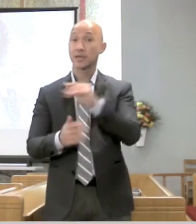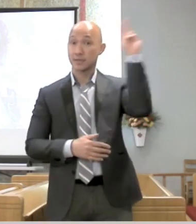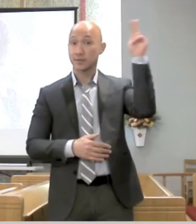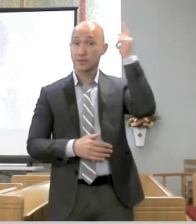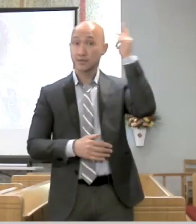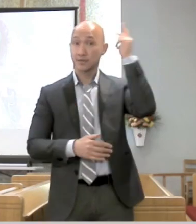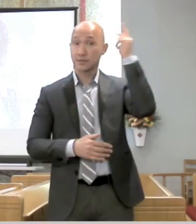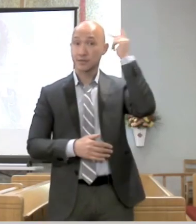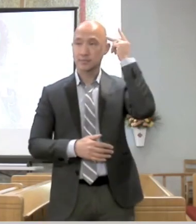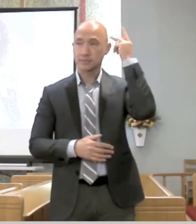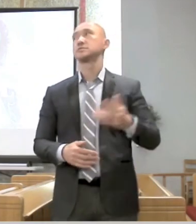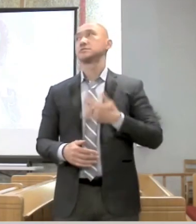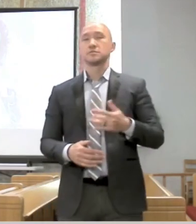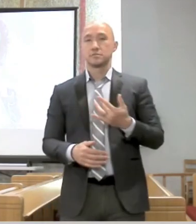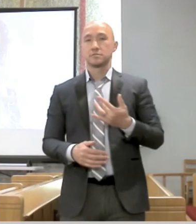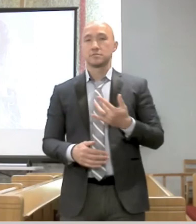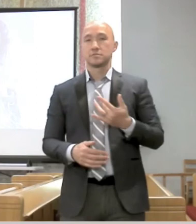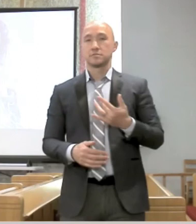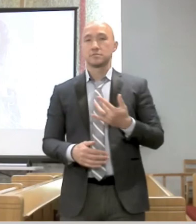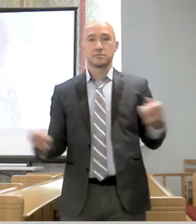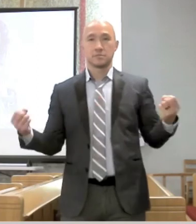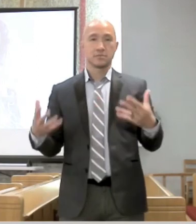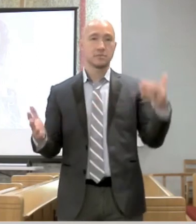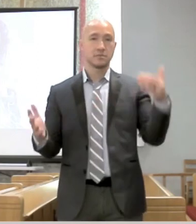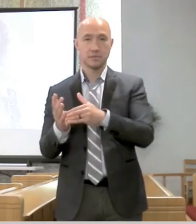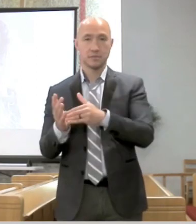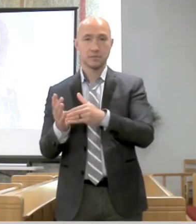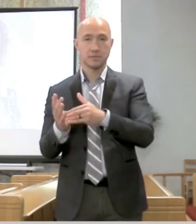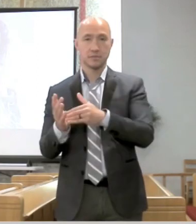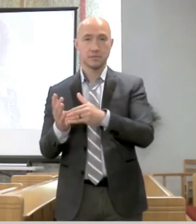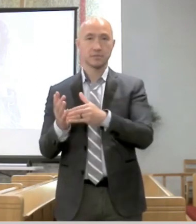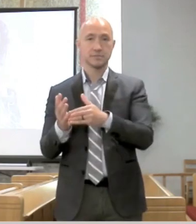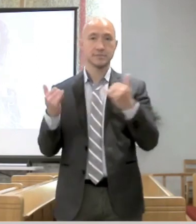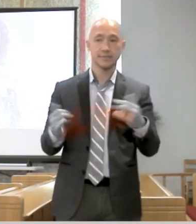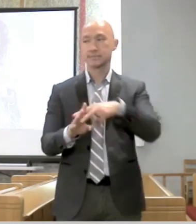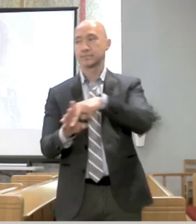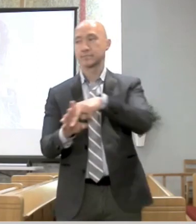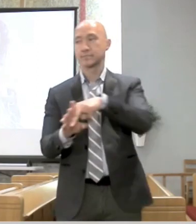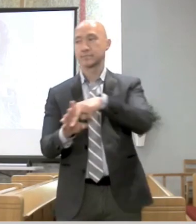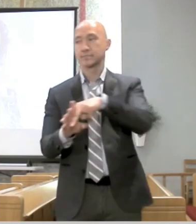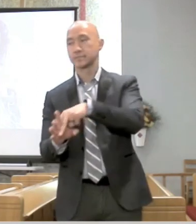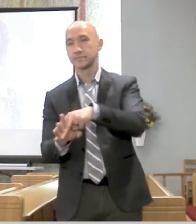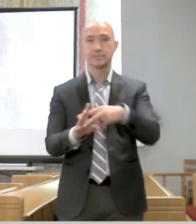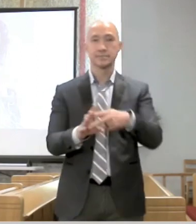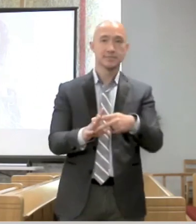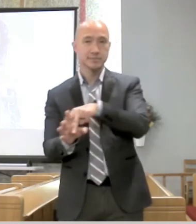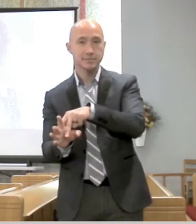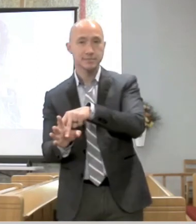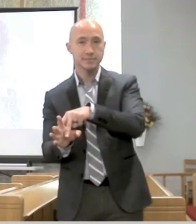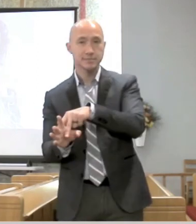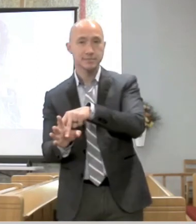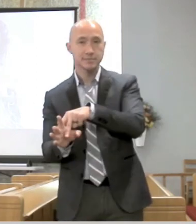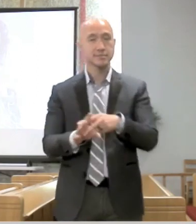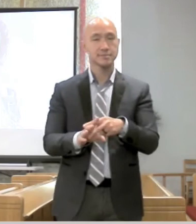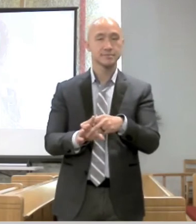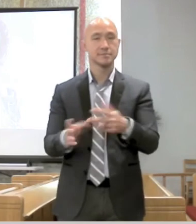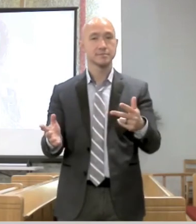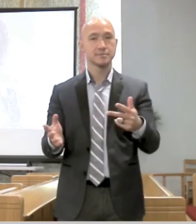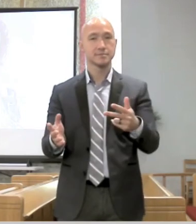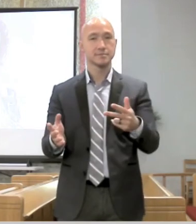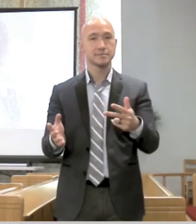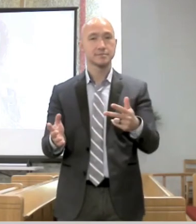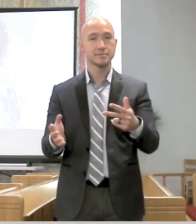that he's at a crucial point here in the history of humanity? Does he know where he stands